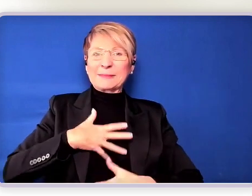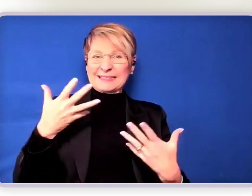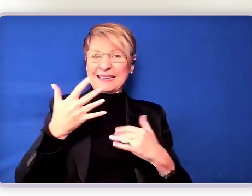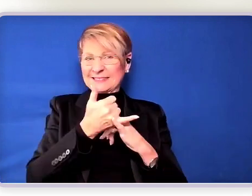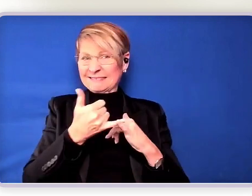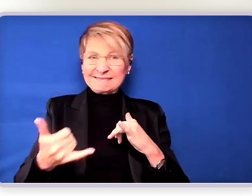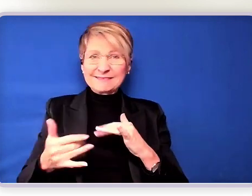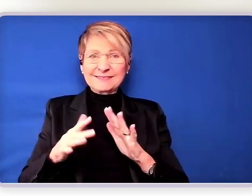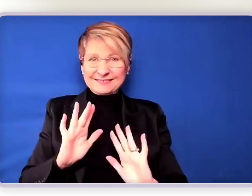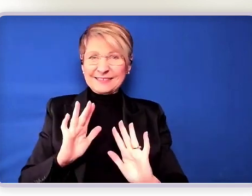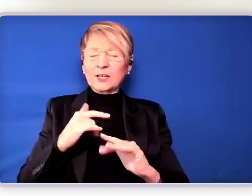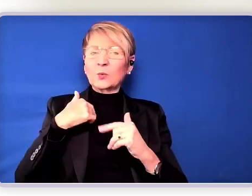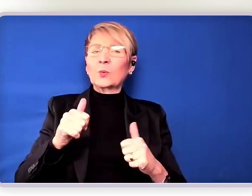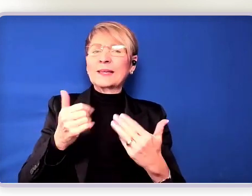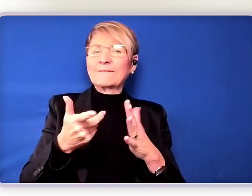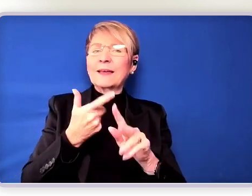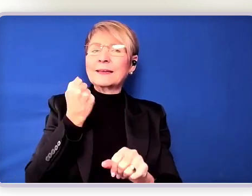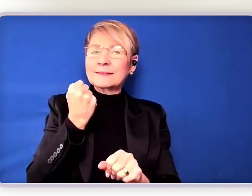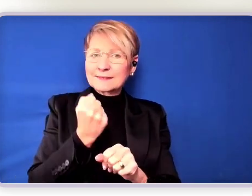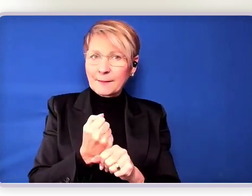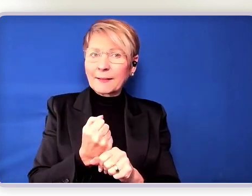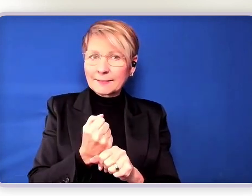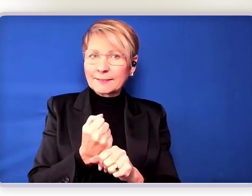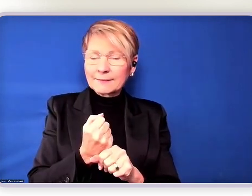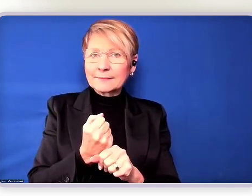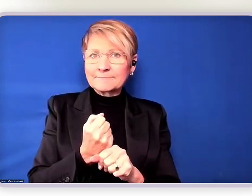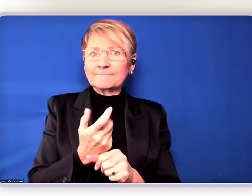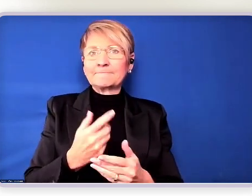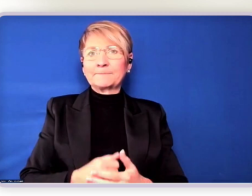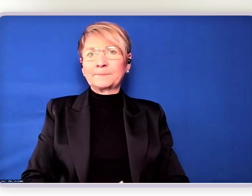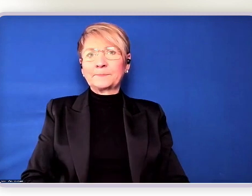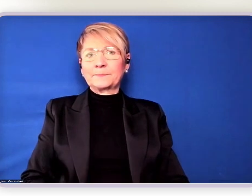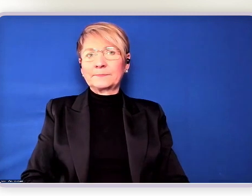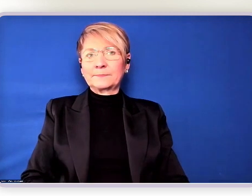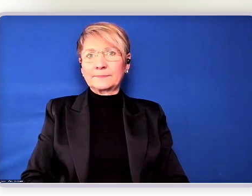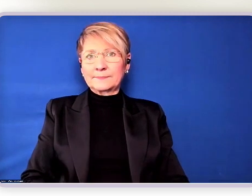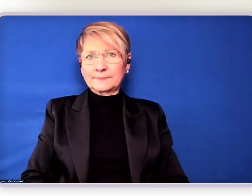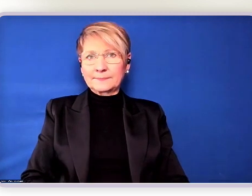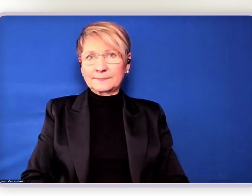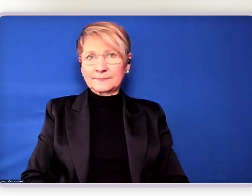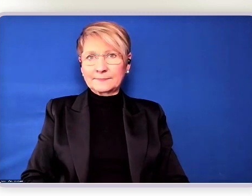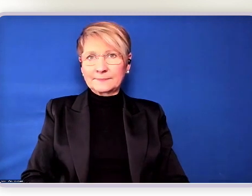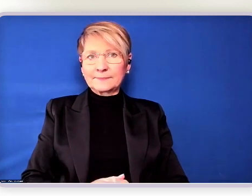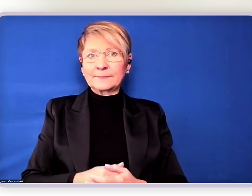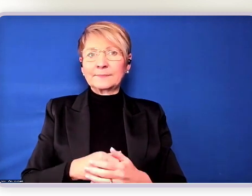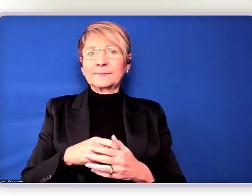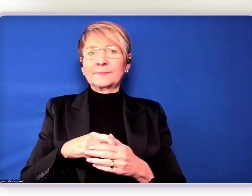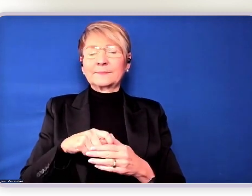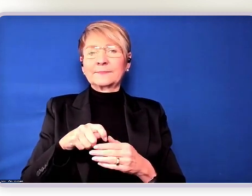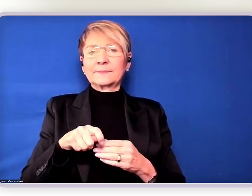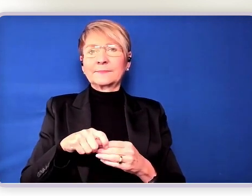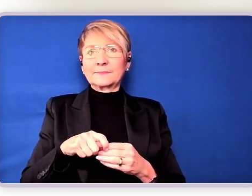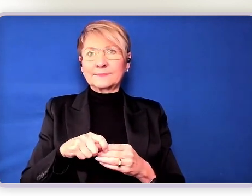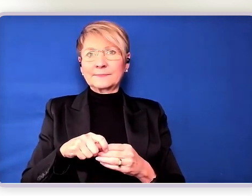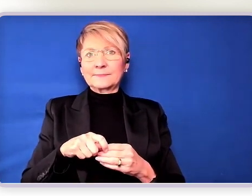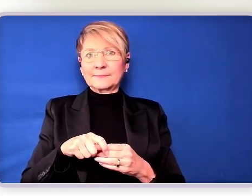some examples. Your neighbour refers to you as a spastic. Well, your neighbour isn't one of those, you don't have a formal relationship